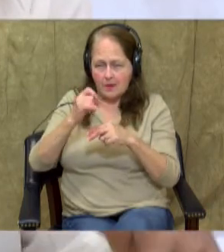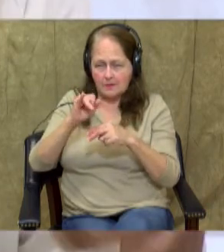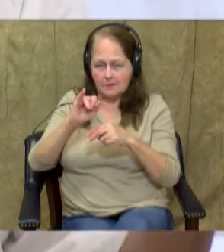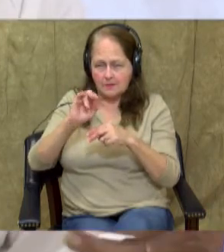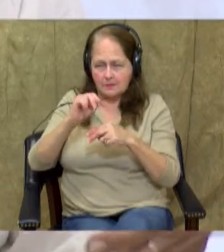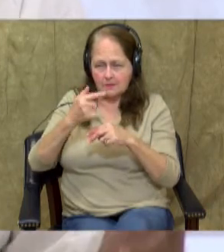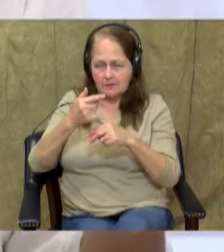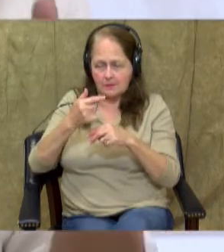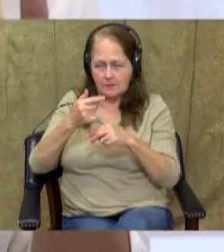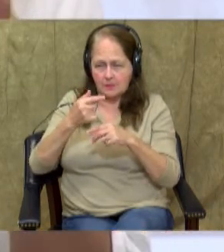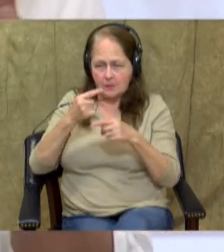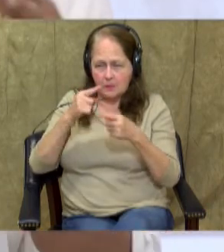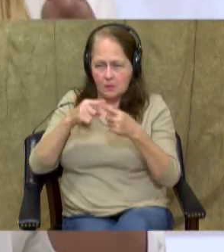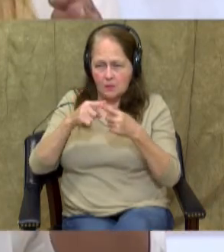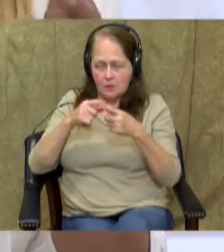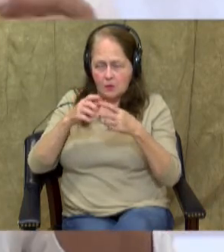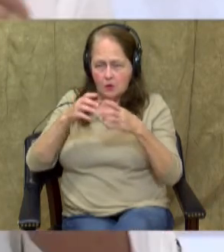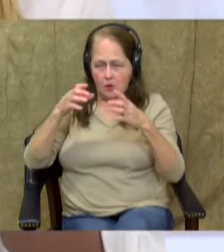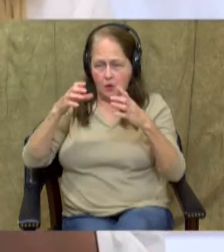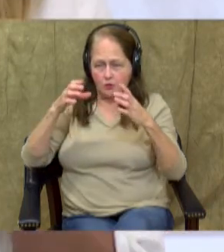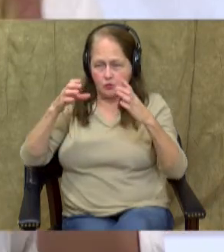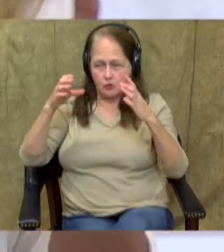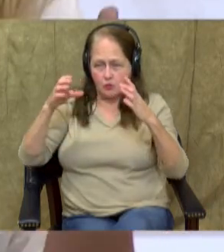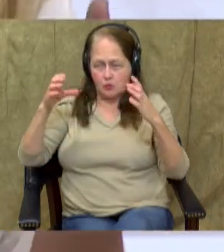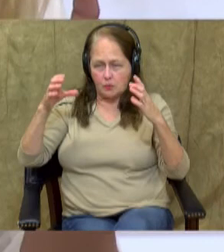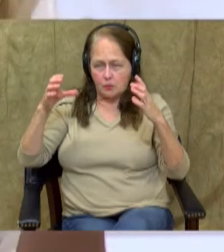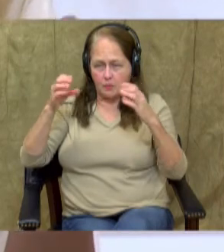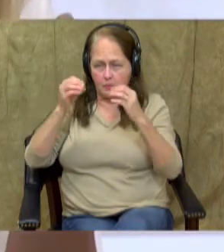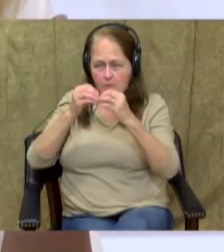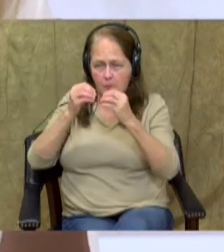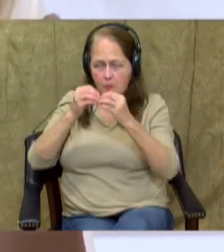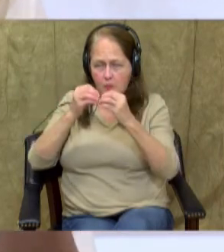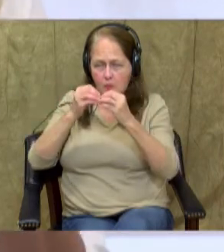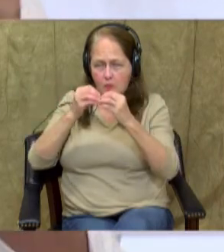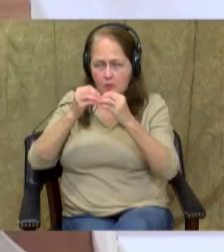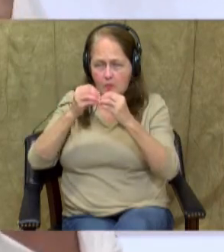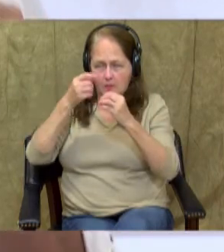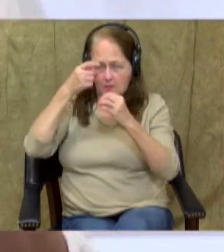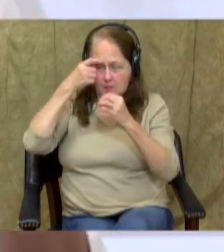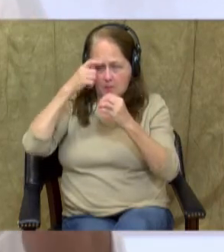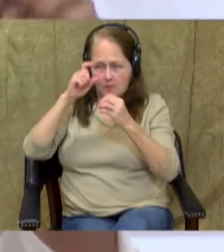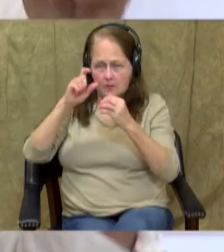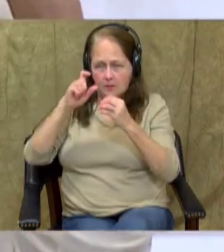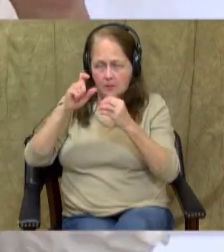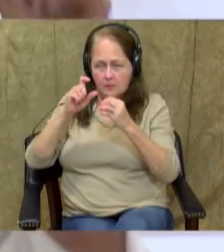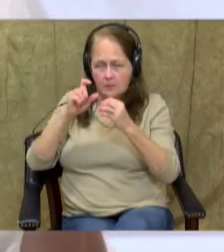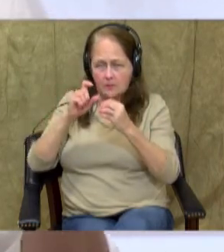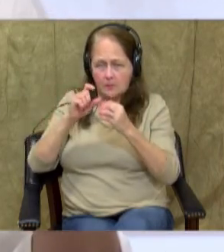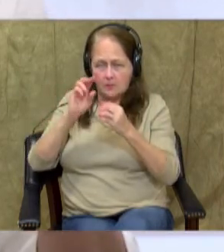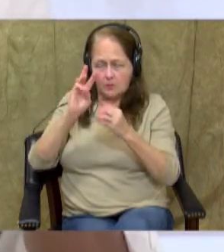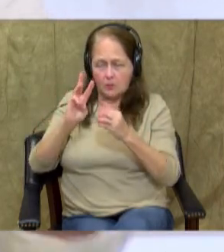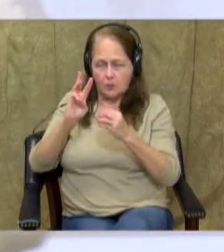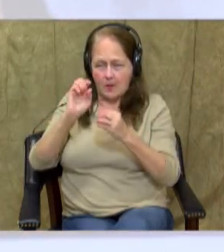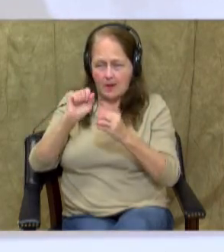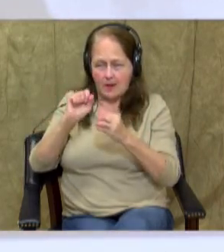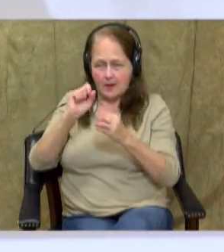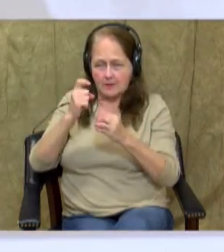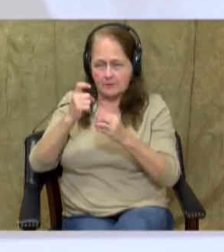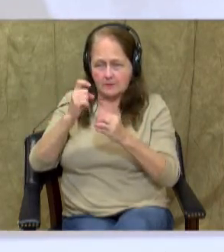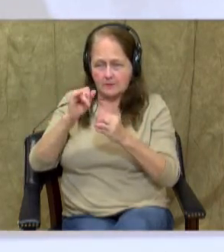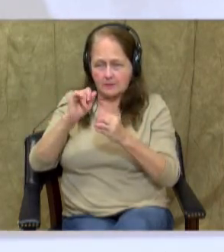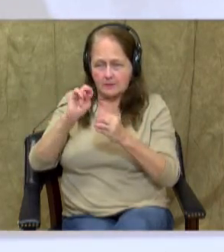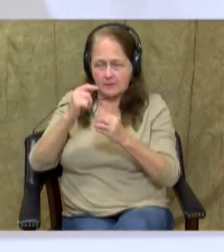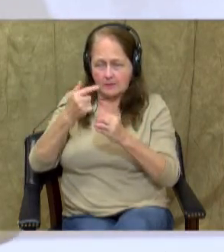moon appears to be getting larger, we're seeing more and more of that lit portion, then we say that it is waxing.